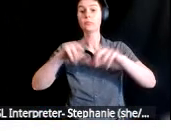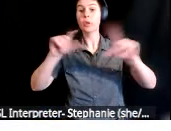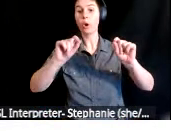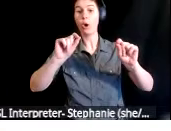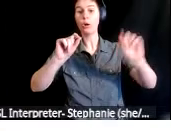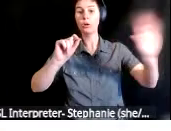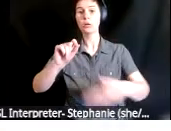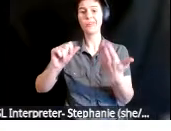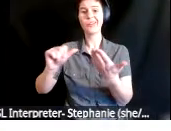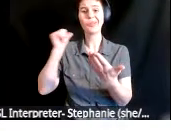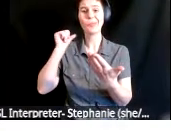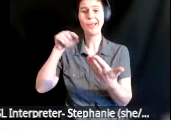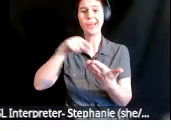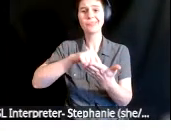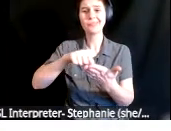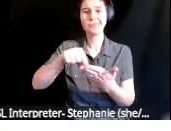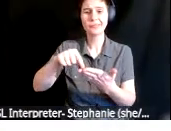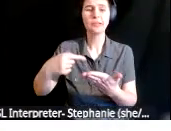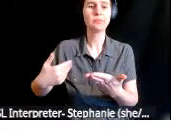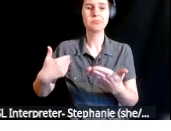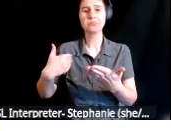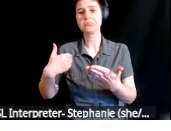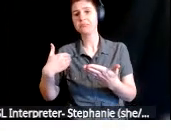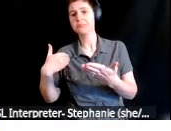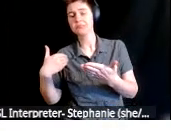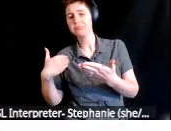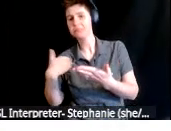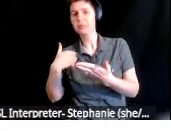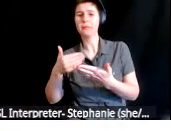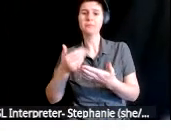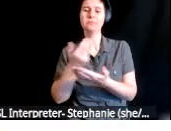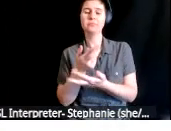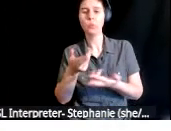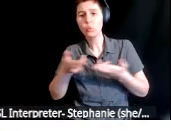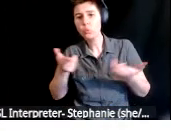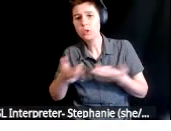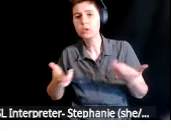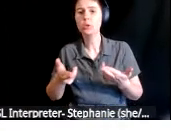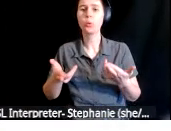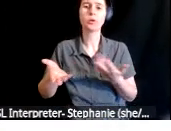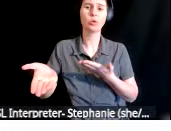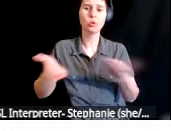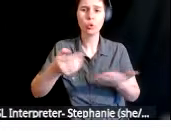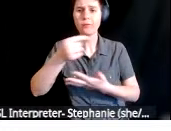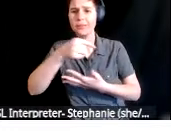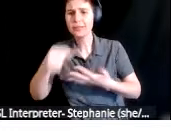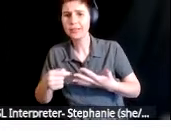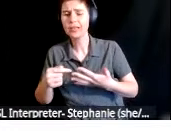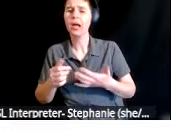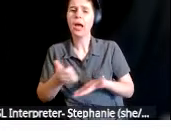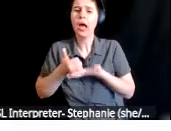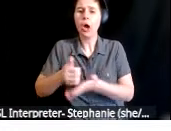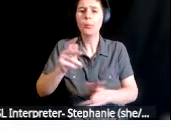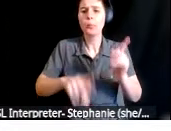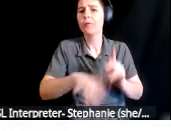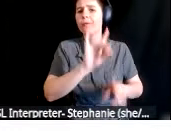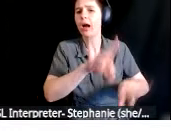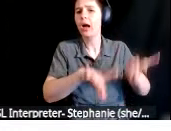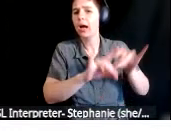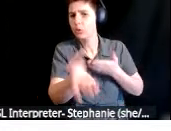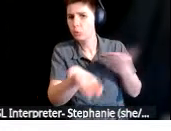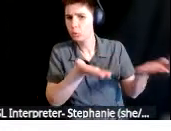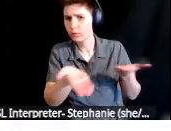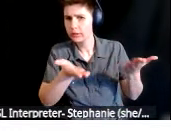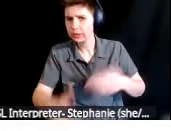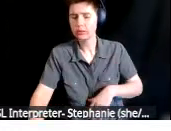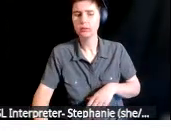service connections, and some commonly used resources to help find connections to services. So we'll look at the back